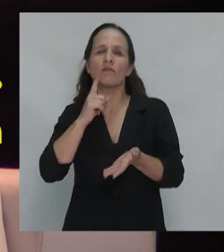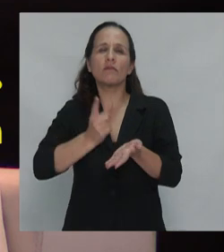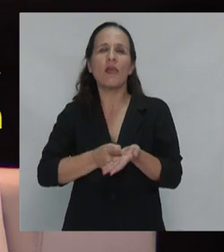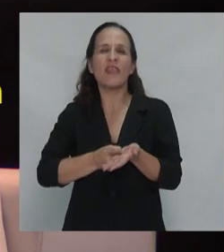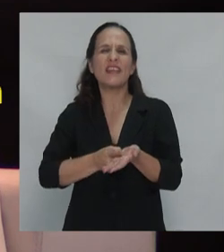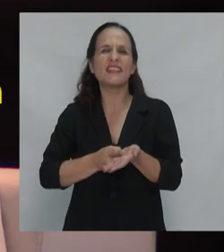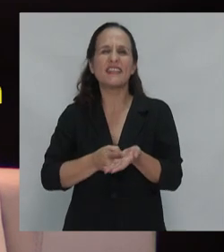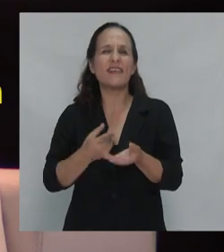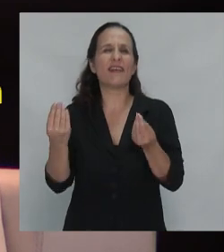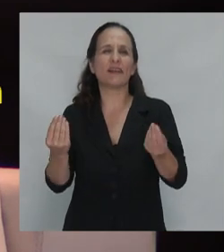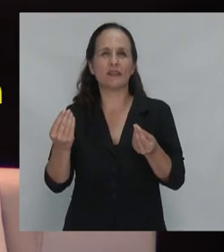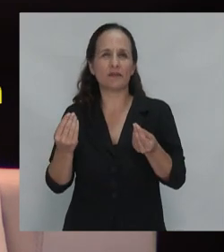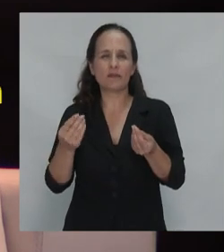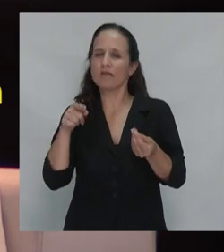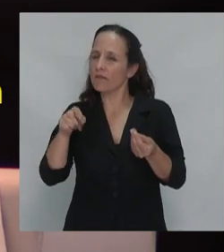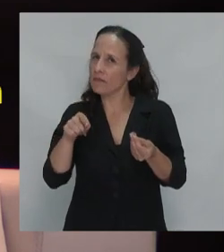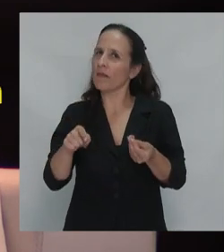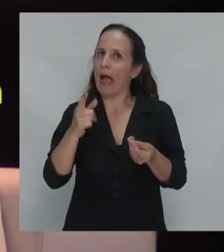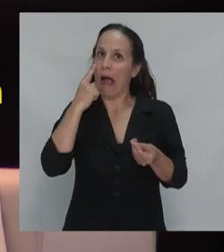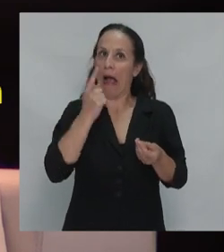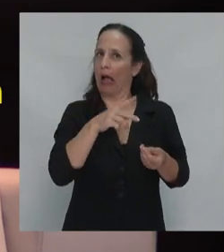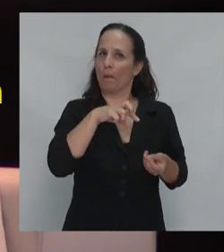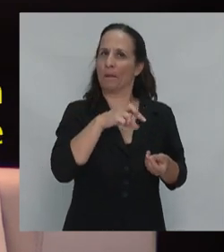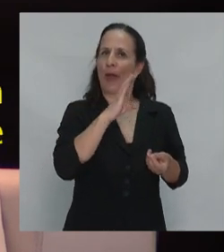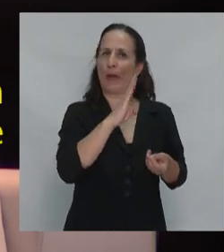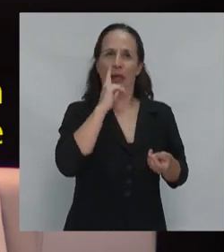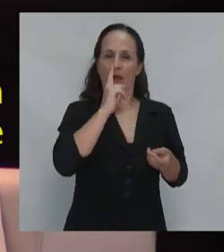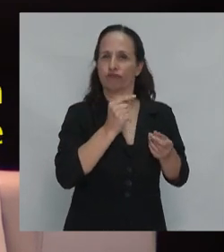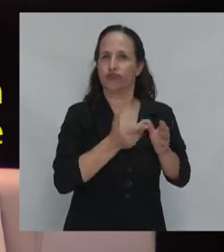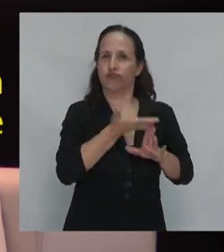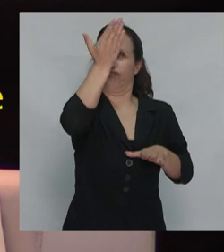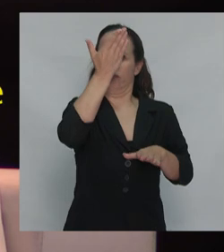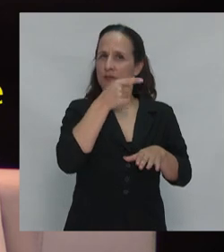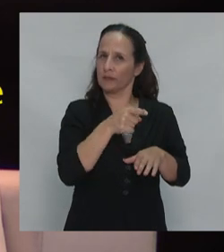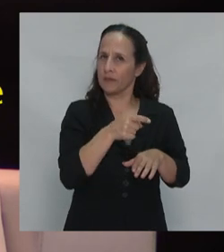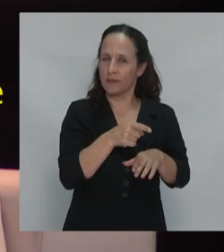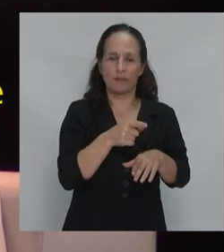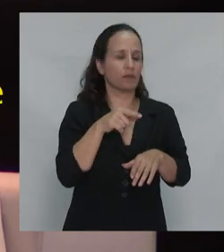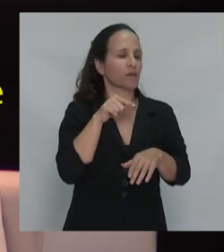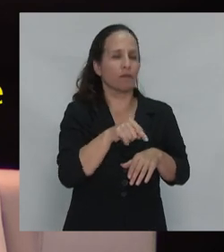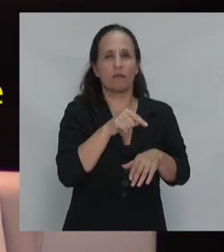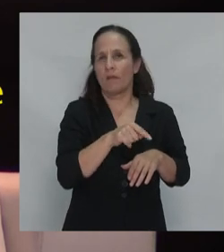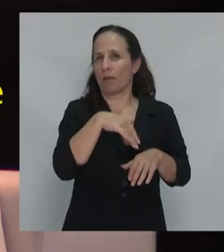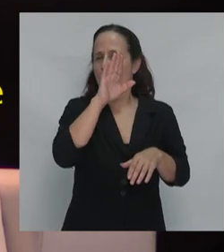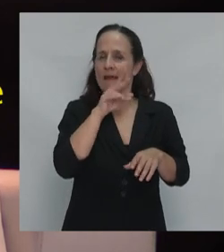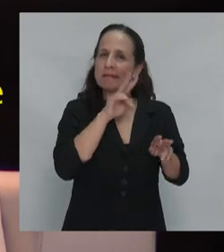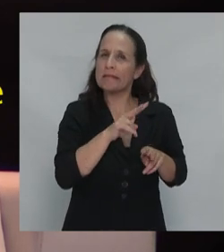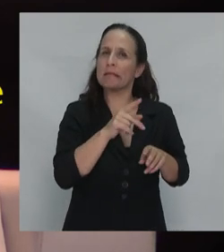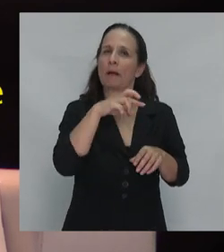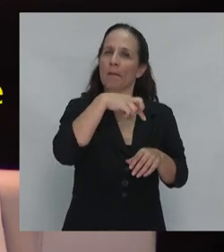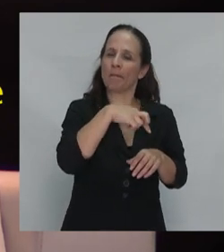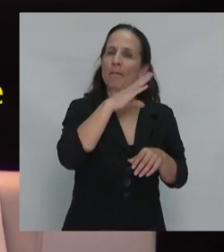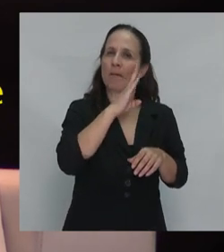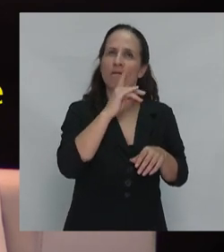for GDP, what they call GDP, measuring growth of wealth, rather than